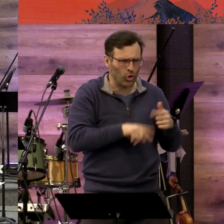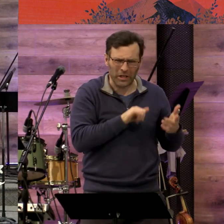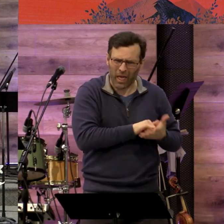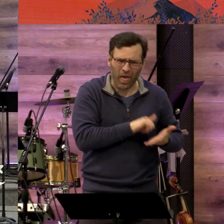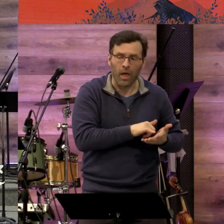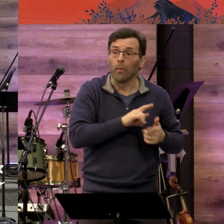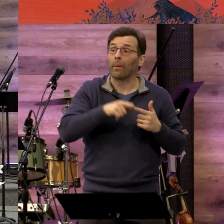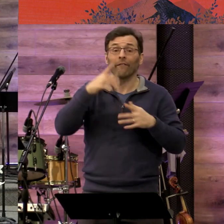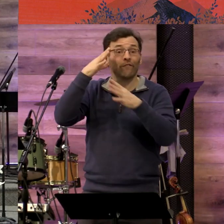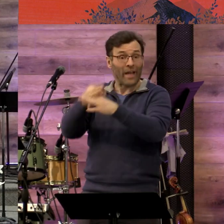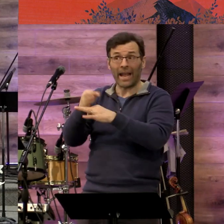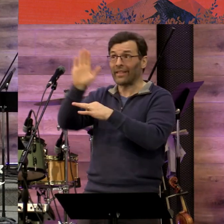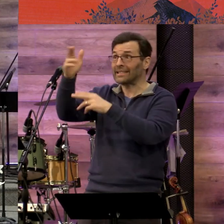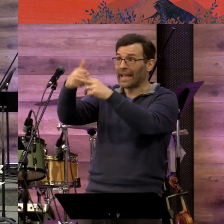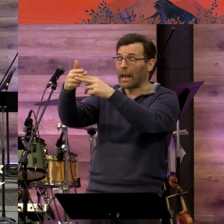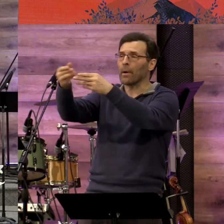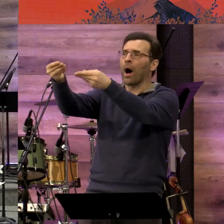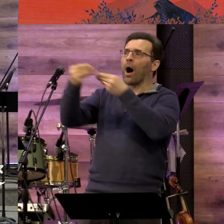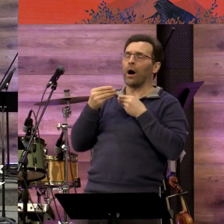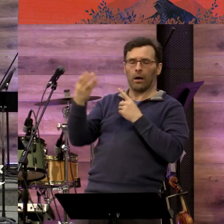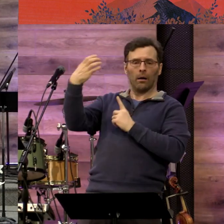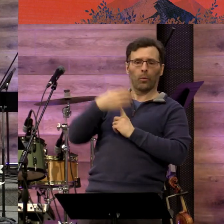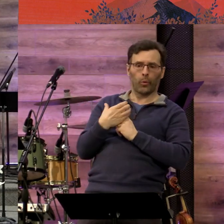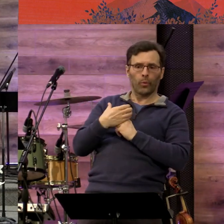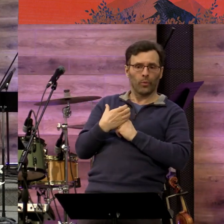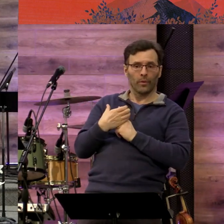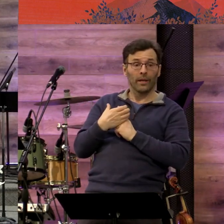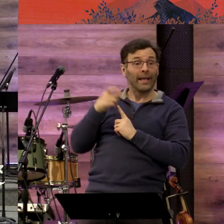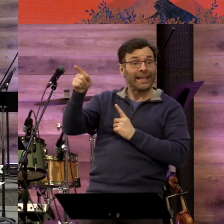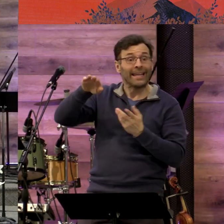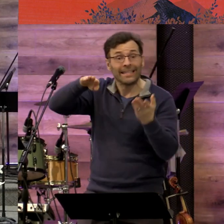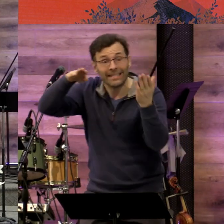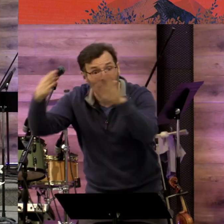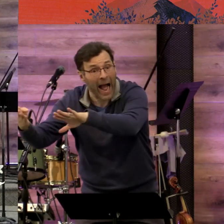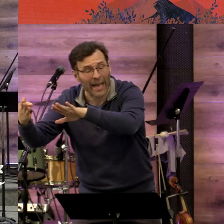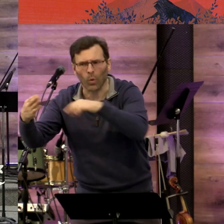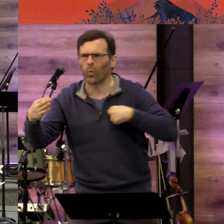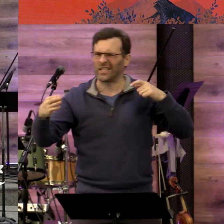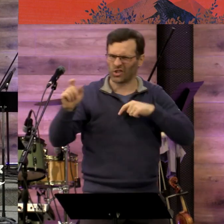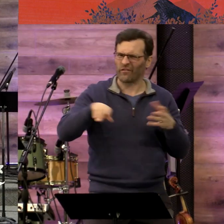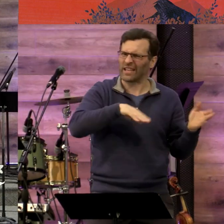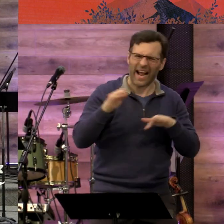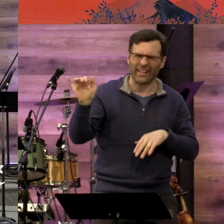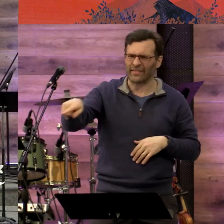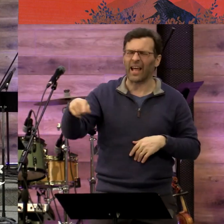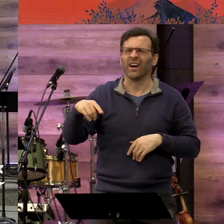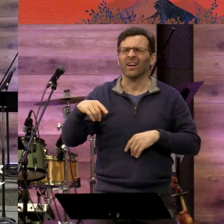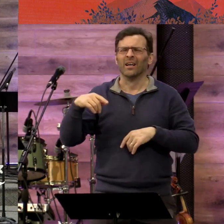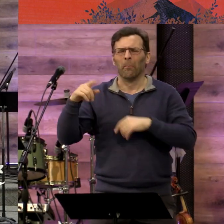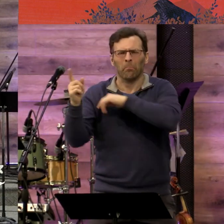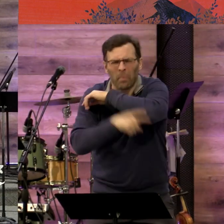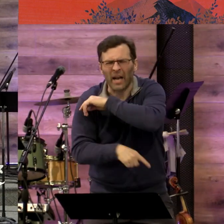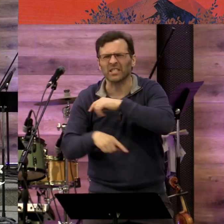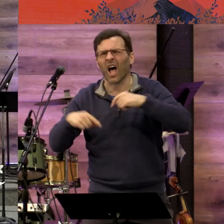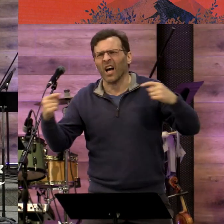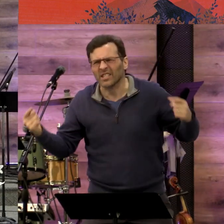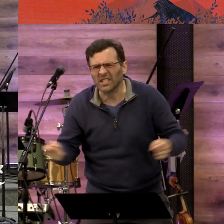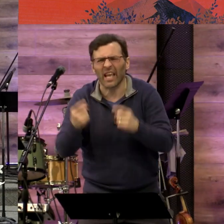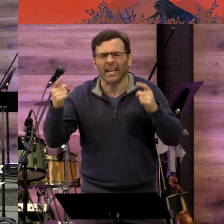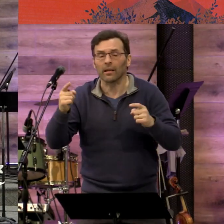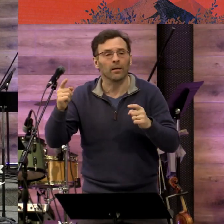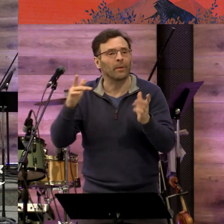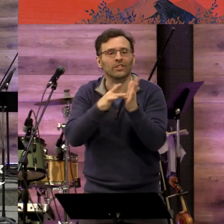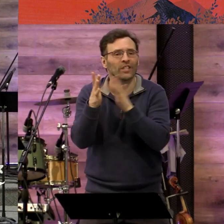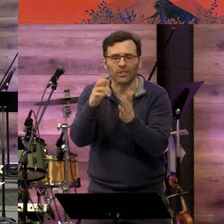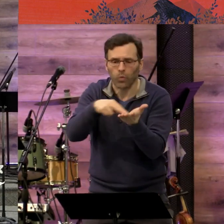faith in his name becomes ours. He died the death that you and I deserve to die, bearing the punishment for our sins. And he rose